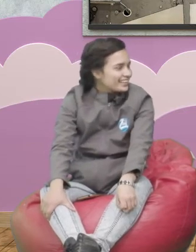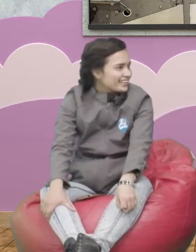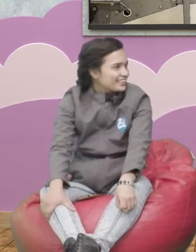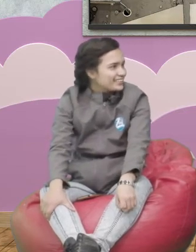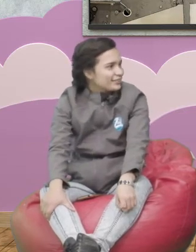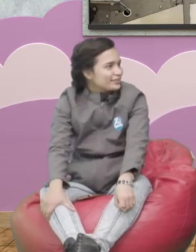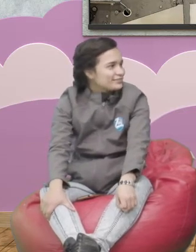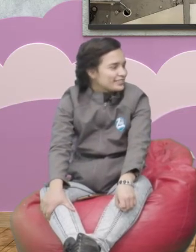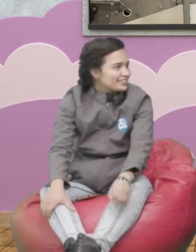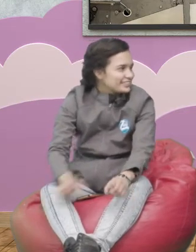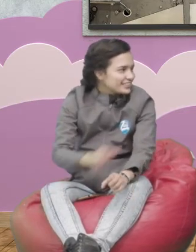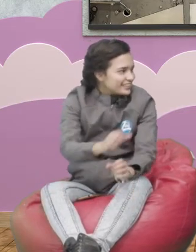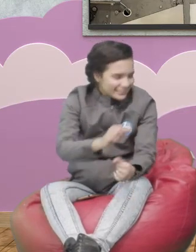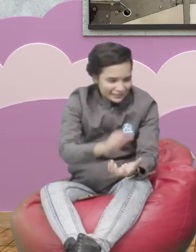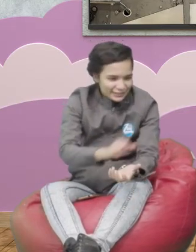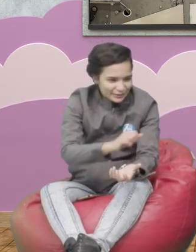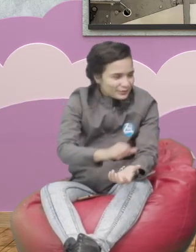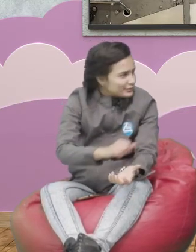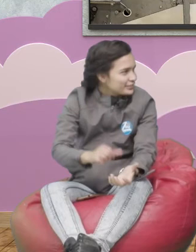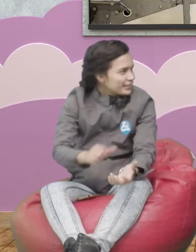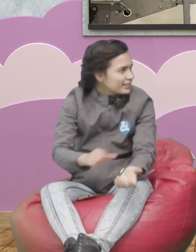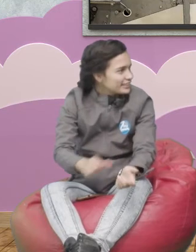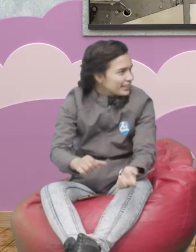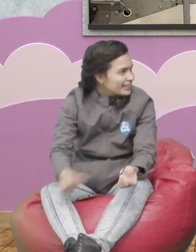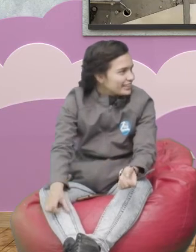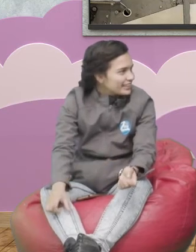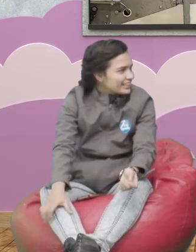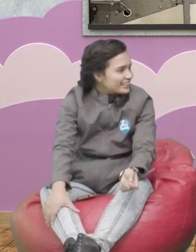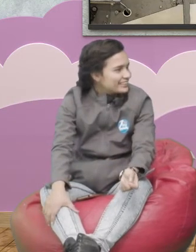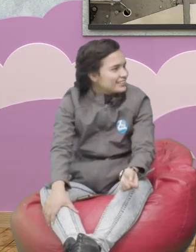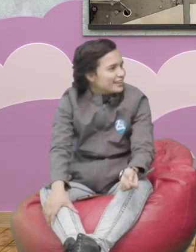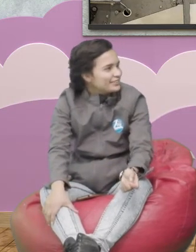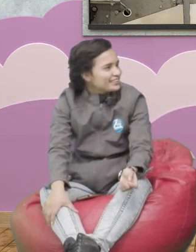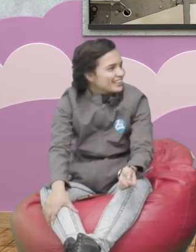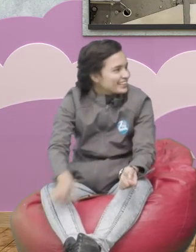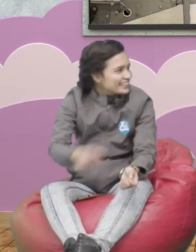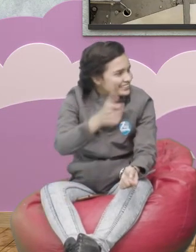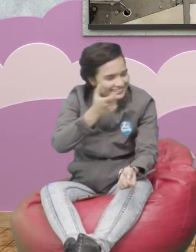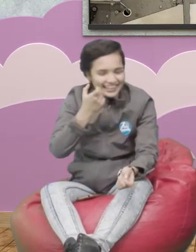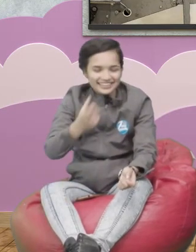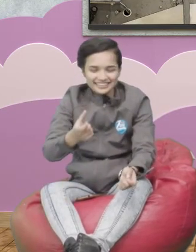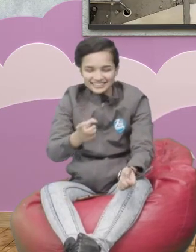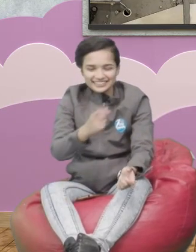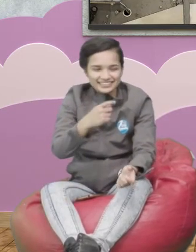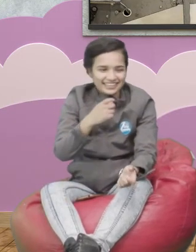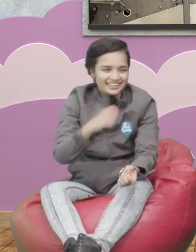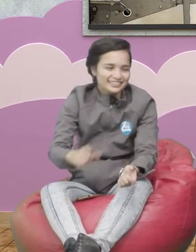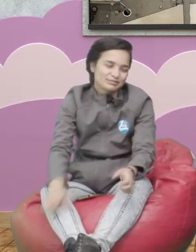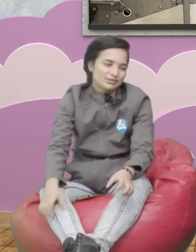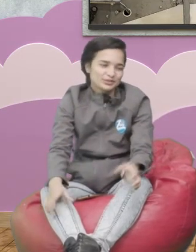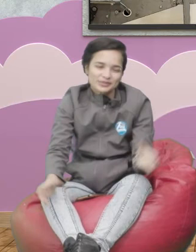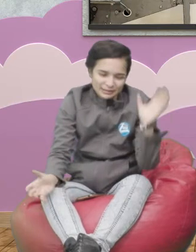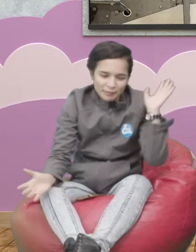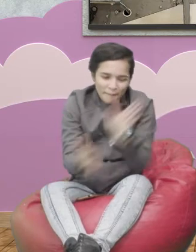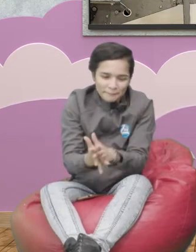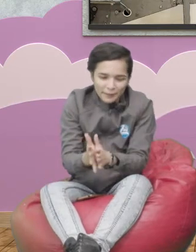okay. Not even shred, like, you know, shredded. You just like, put a whole hunk of carrot no, on it. No, like, it's cut. It's in circles